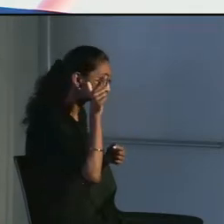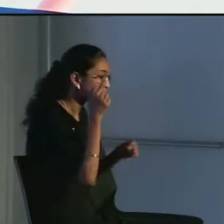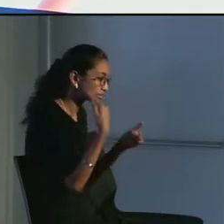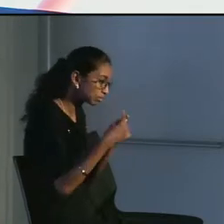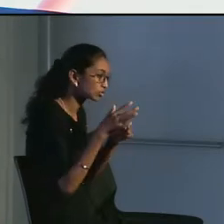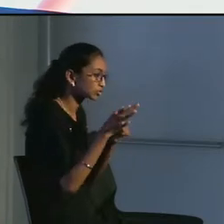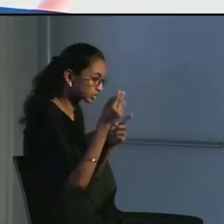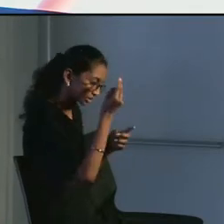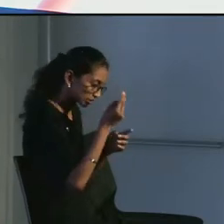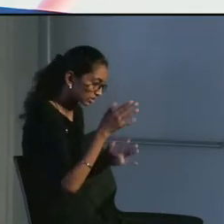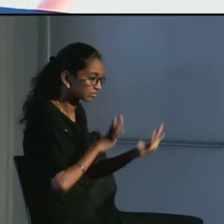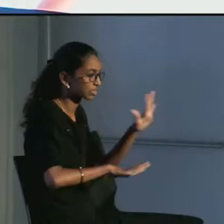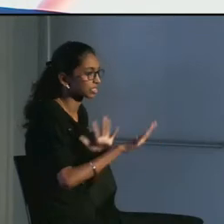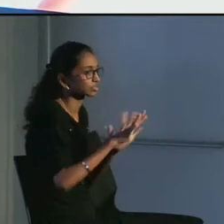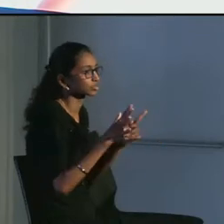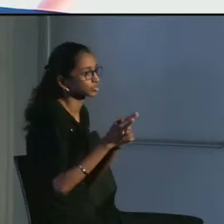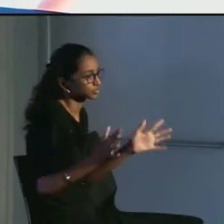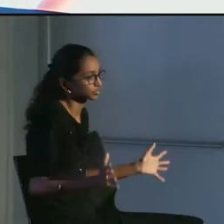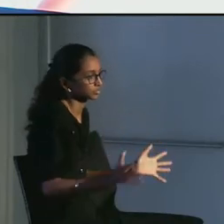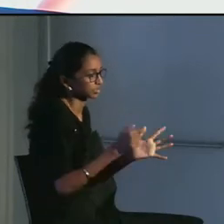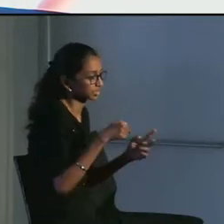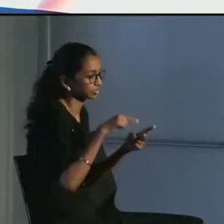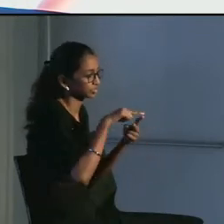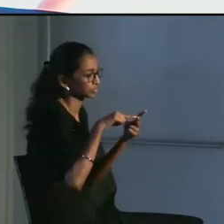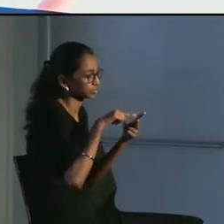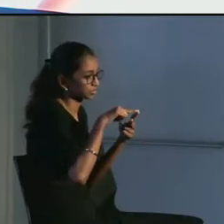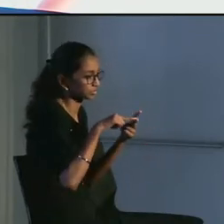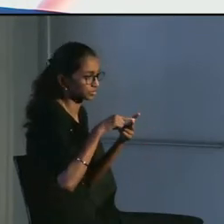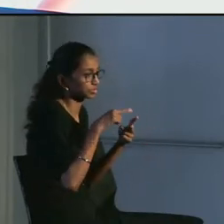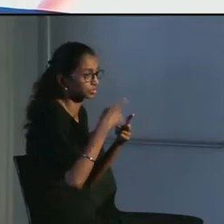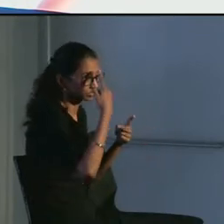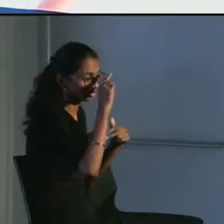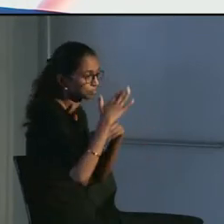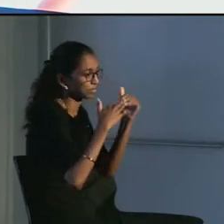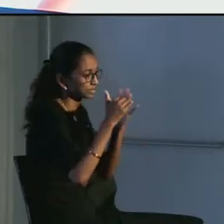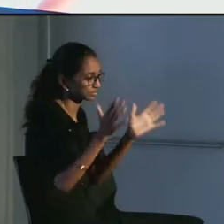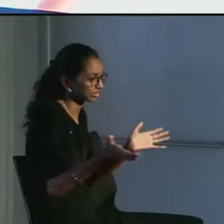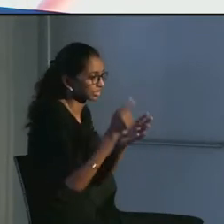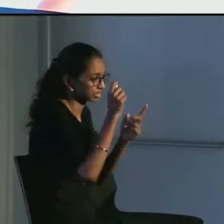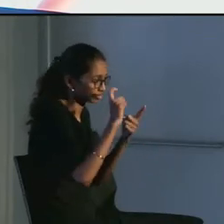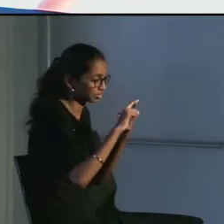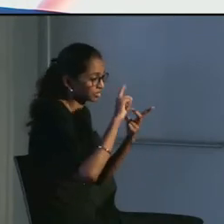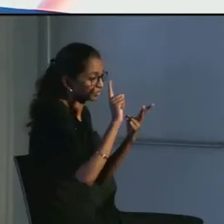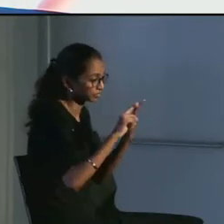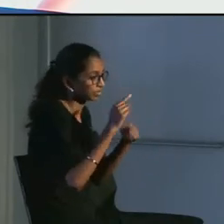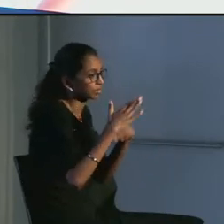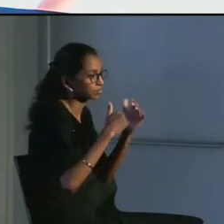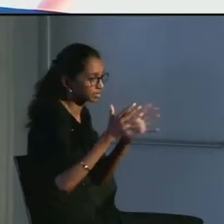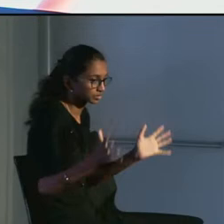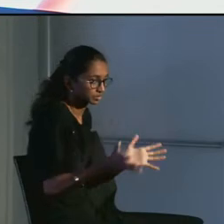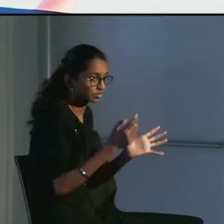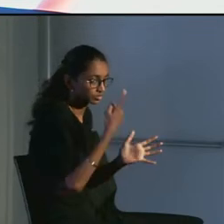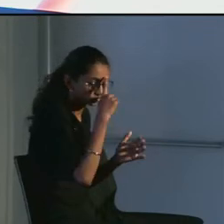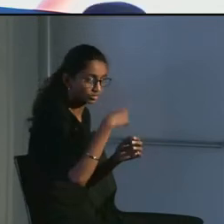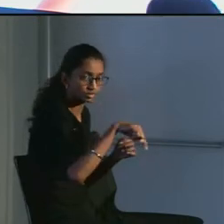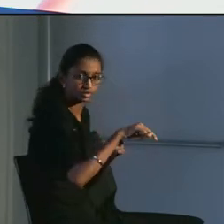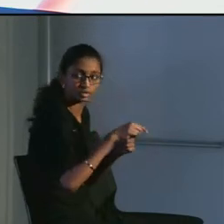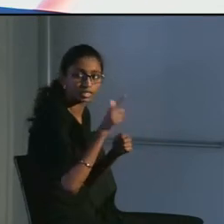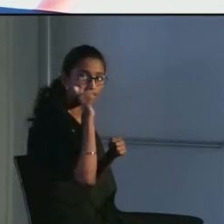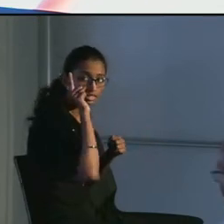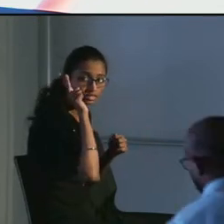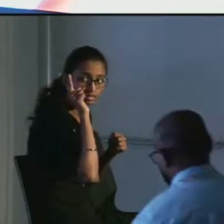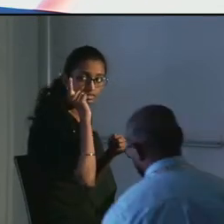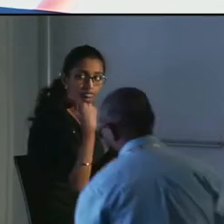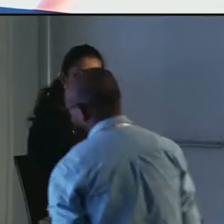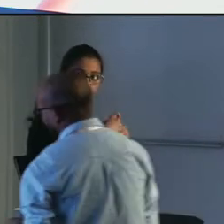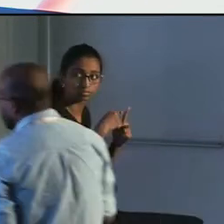action. So these are our two aspects. Really, one is around building testimonials and building our capacity to be listeners, and the second half